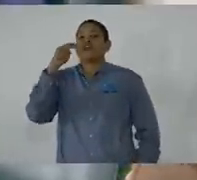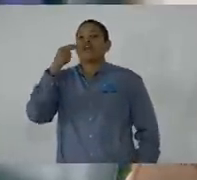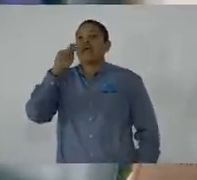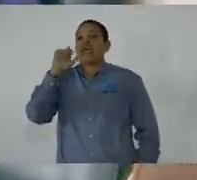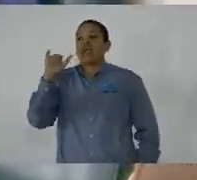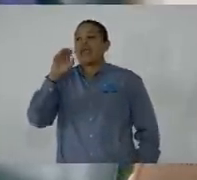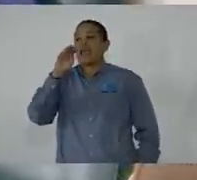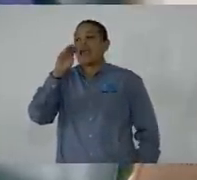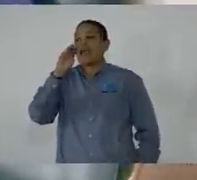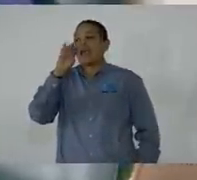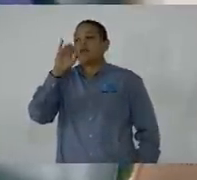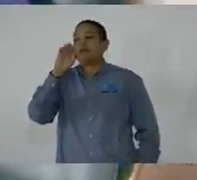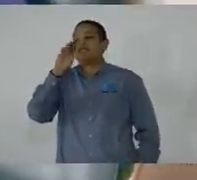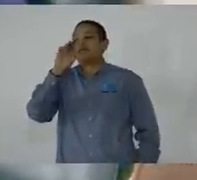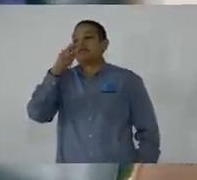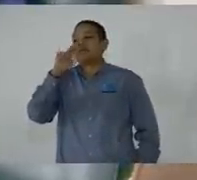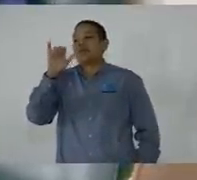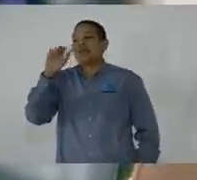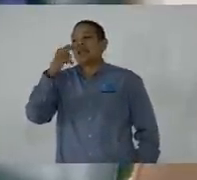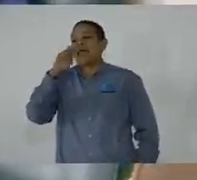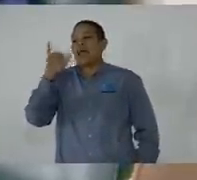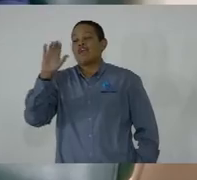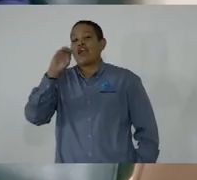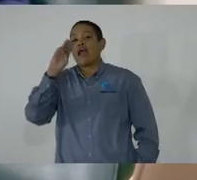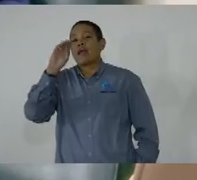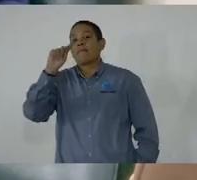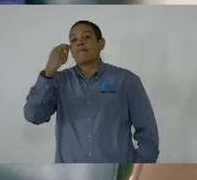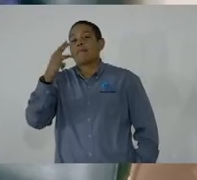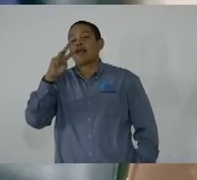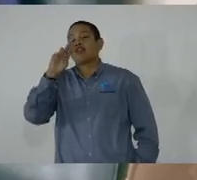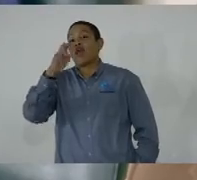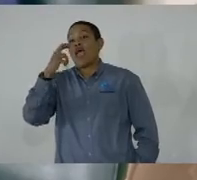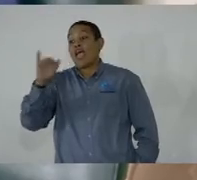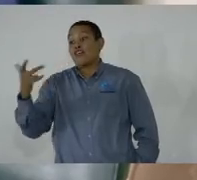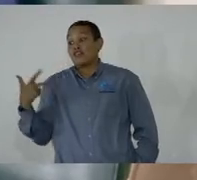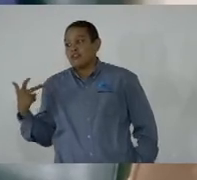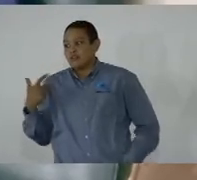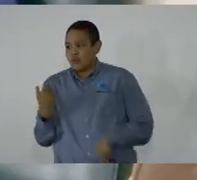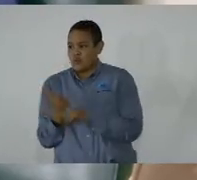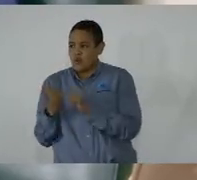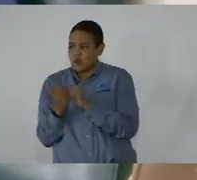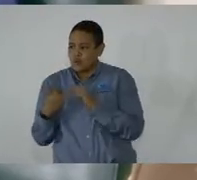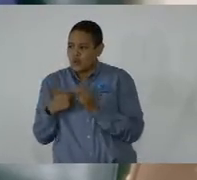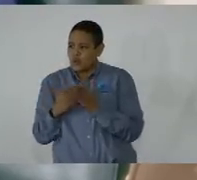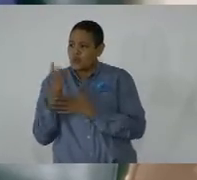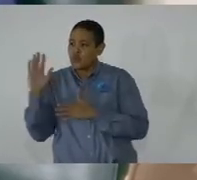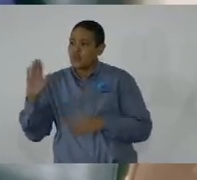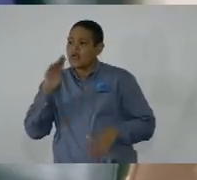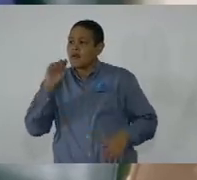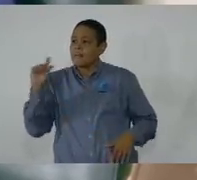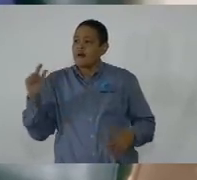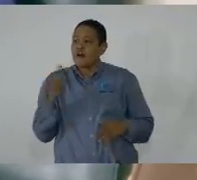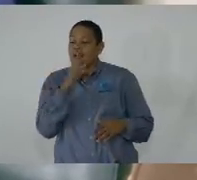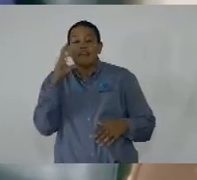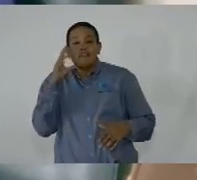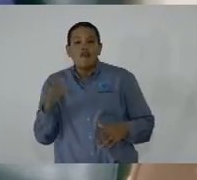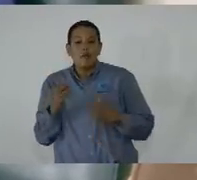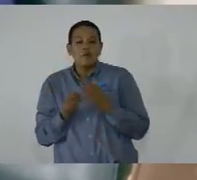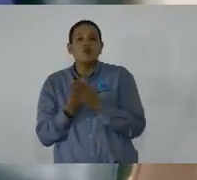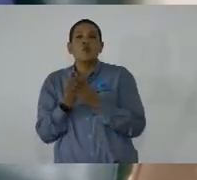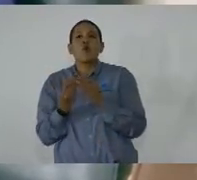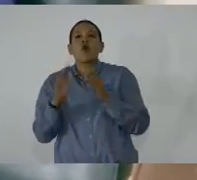Ms. Michaela Ann Henry, and Matthew Henry have worked with us through their Budding Farmers Grow Club